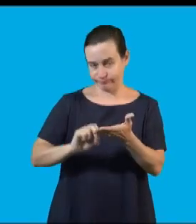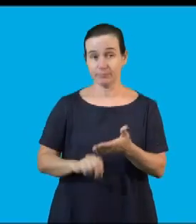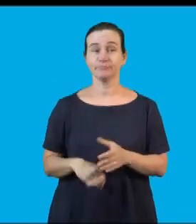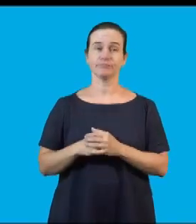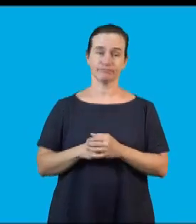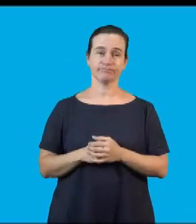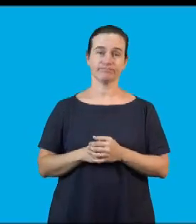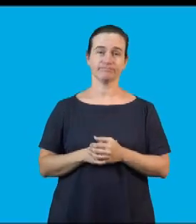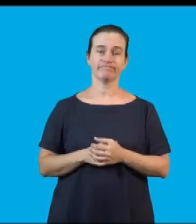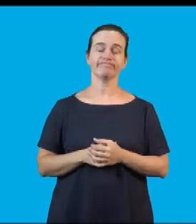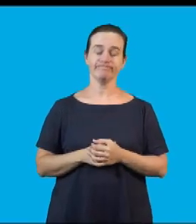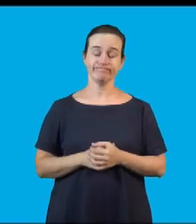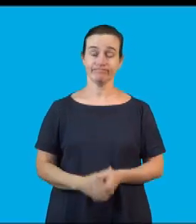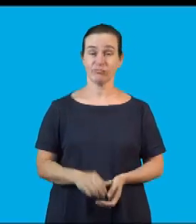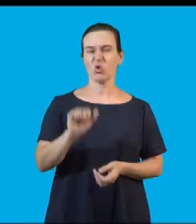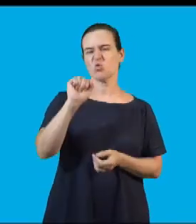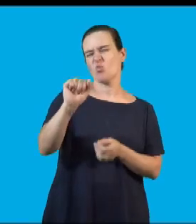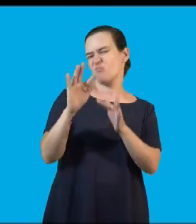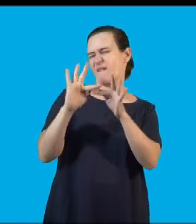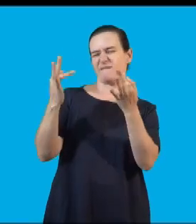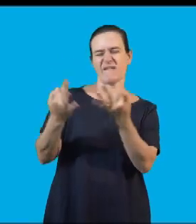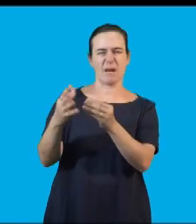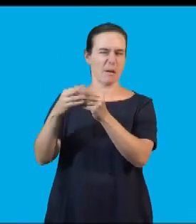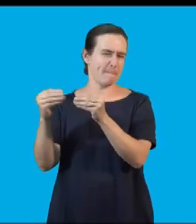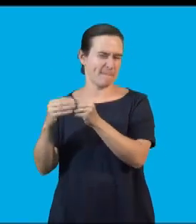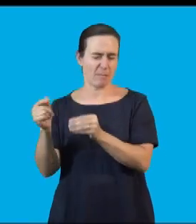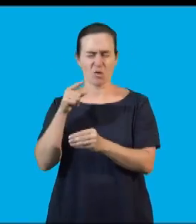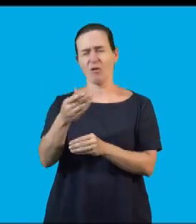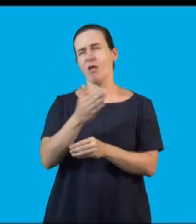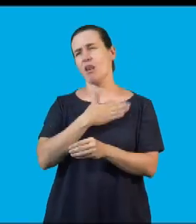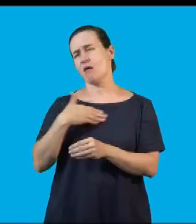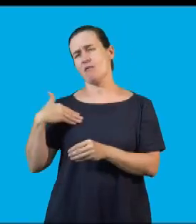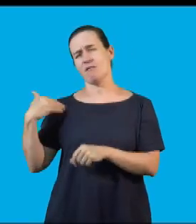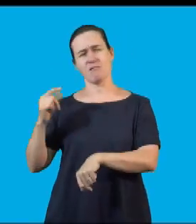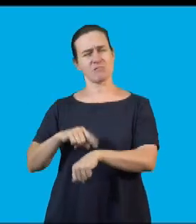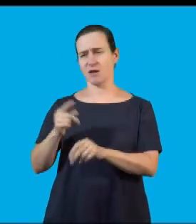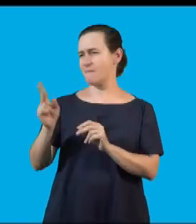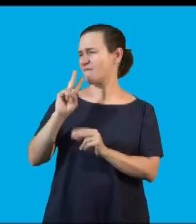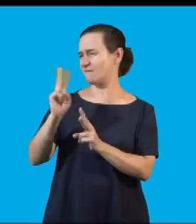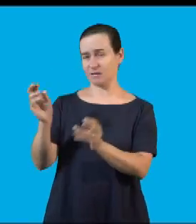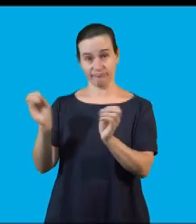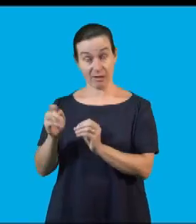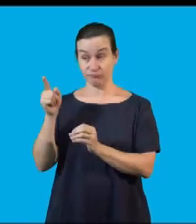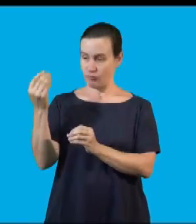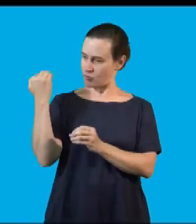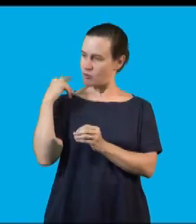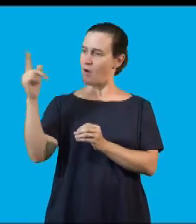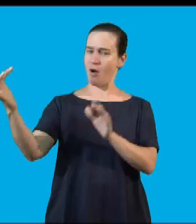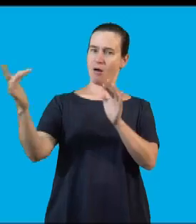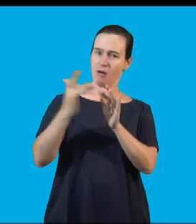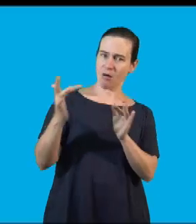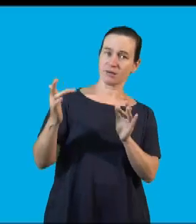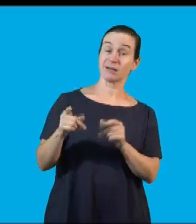key ideas. Your relative, whom you have not seen in a number of years, has recently contacted